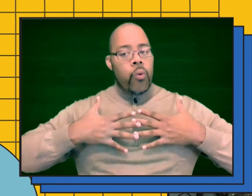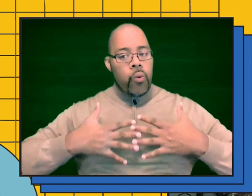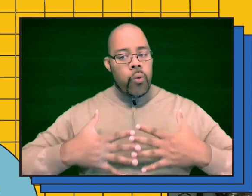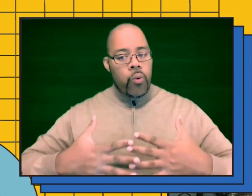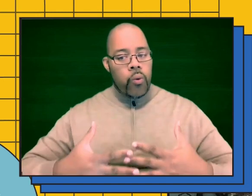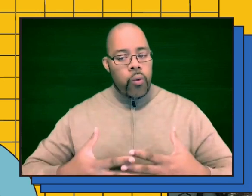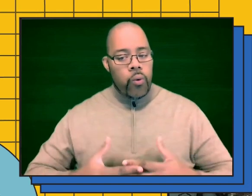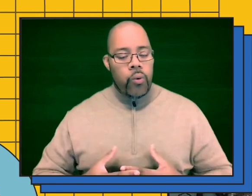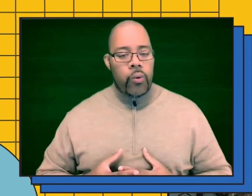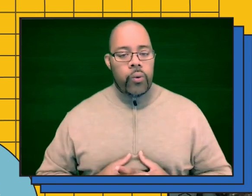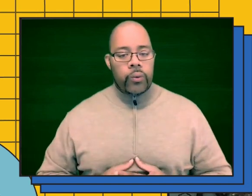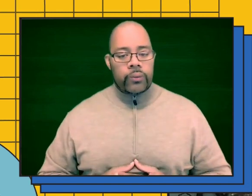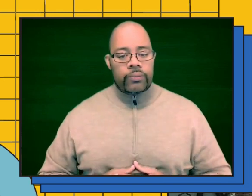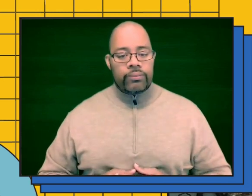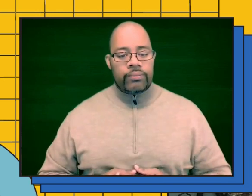and exhaling.